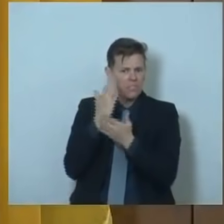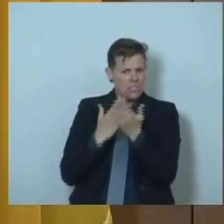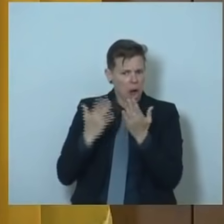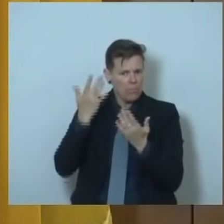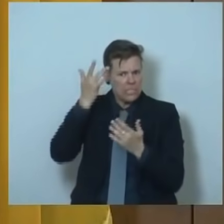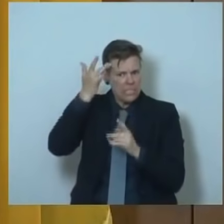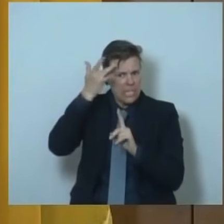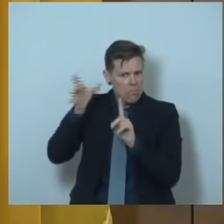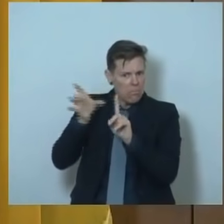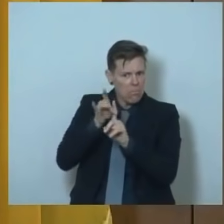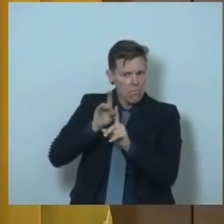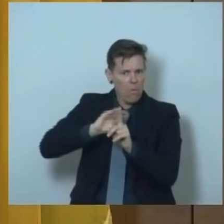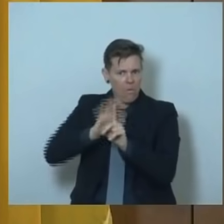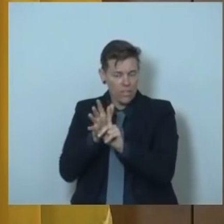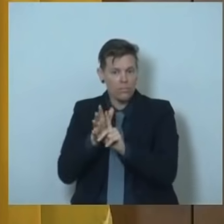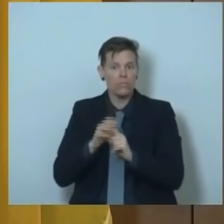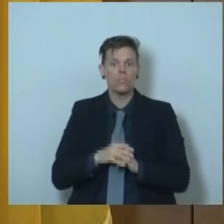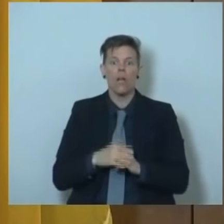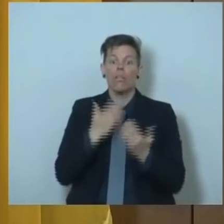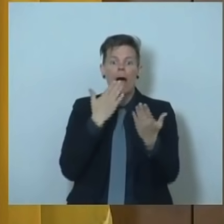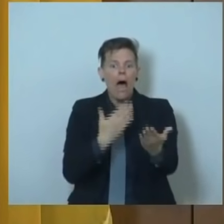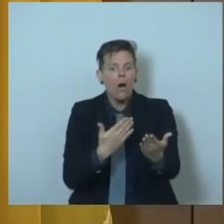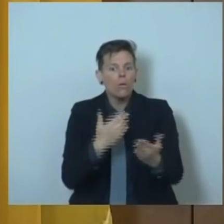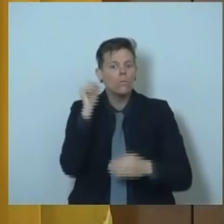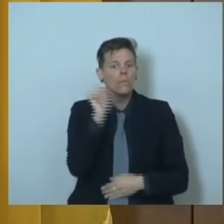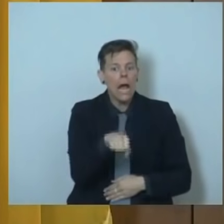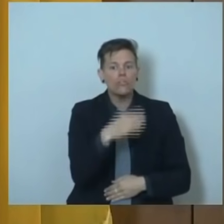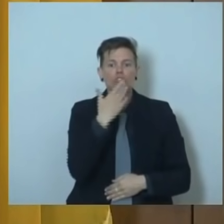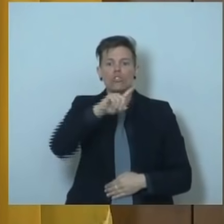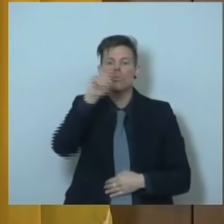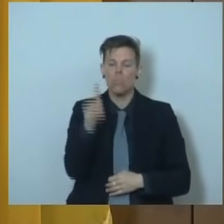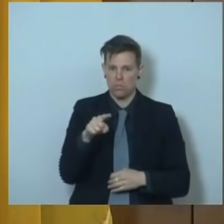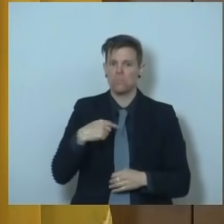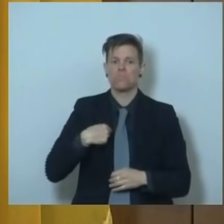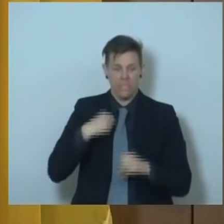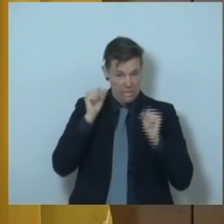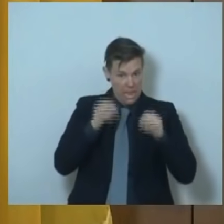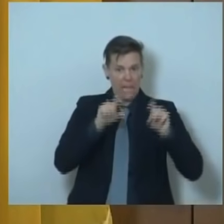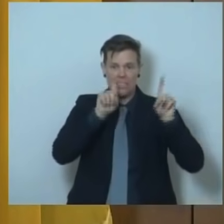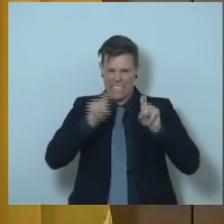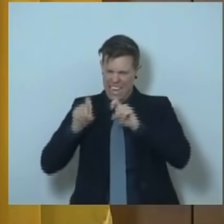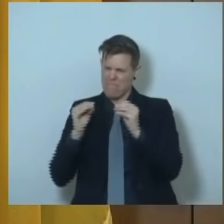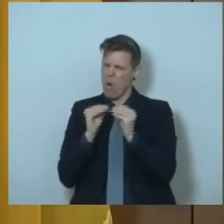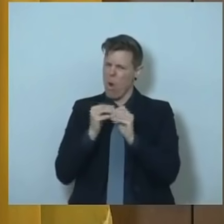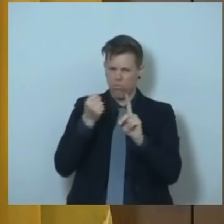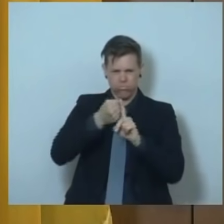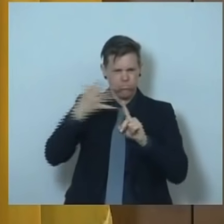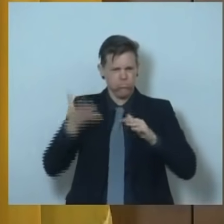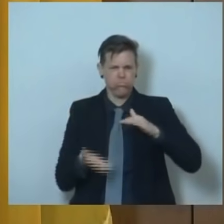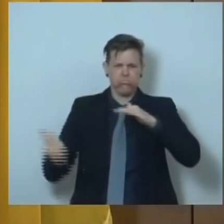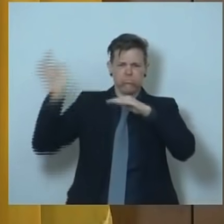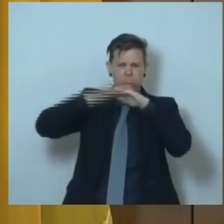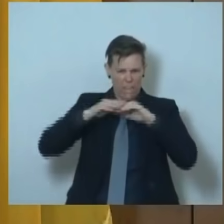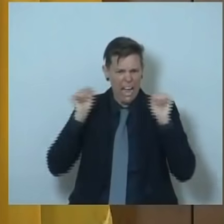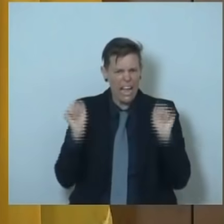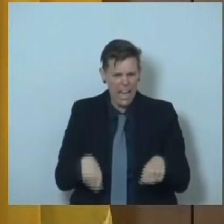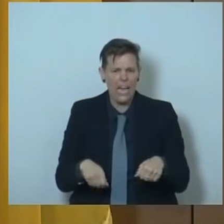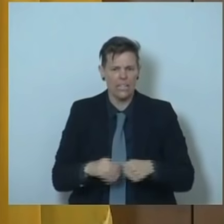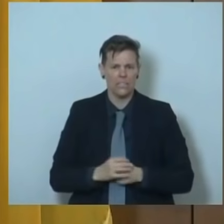you for that question. I mean, we have the ability to do more, and it is a